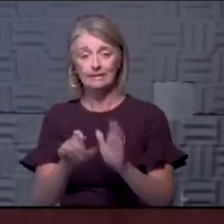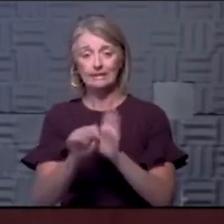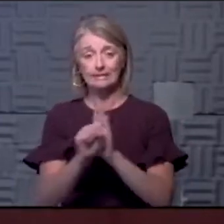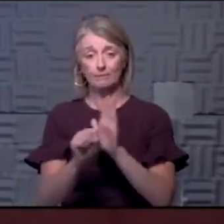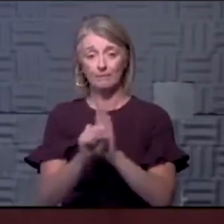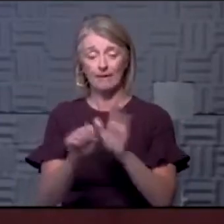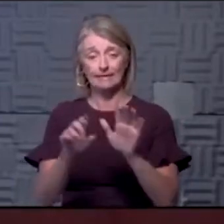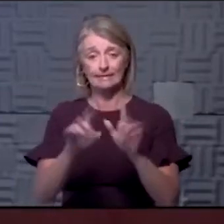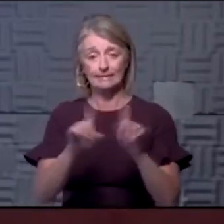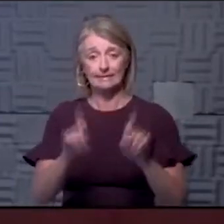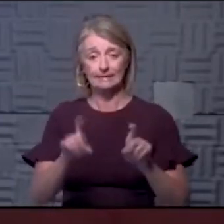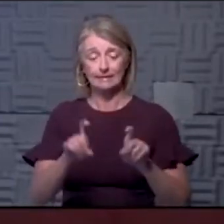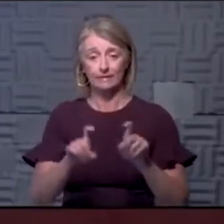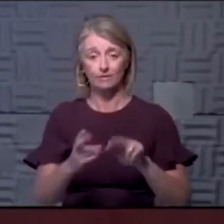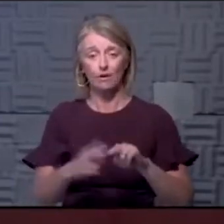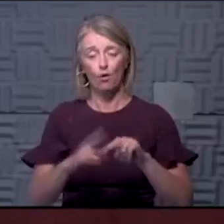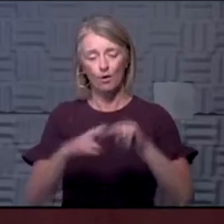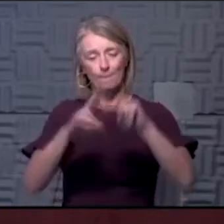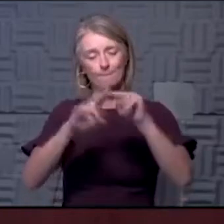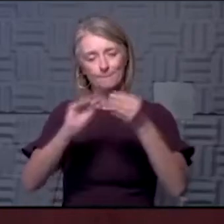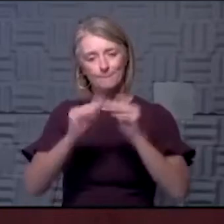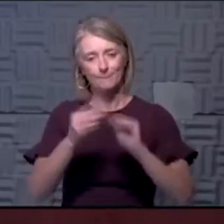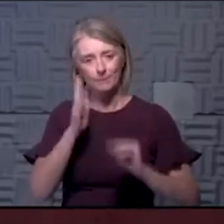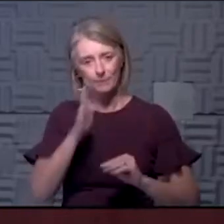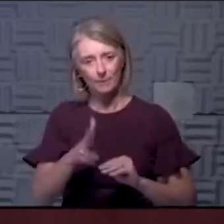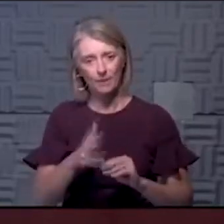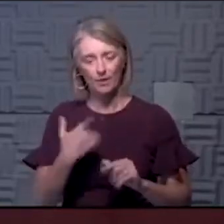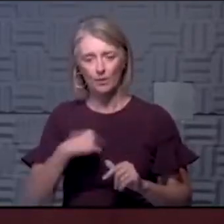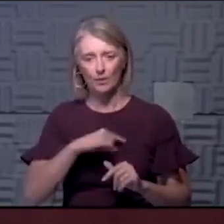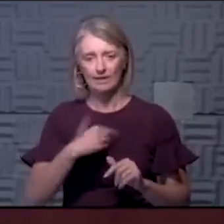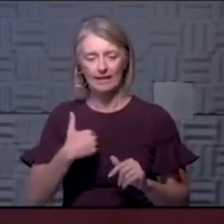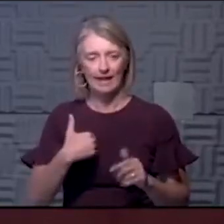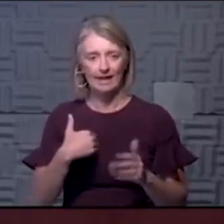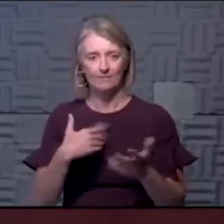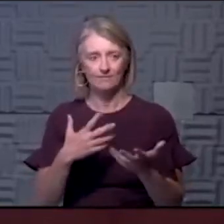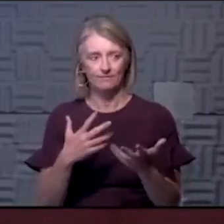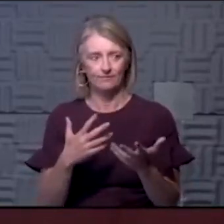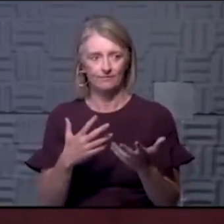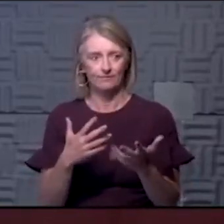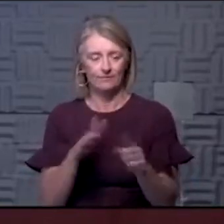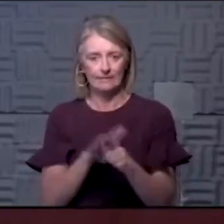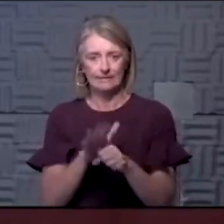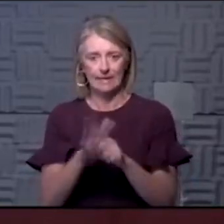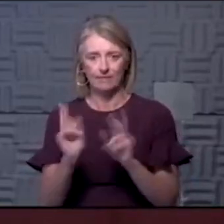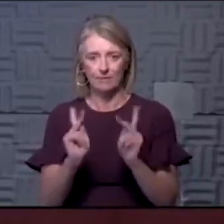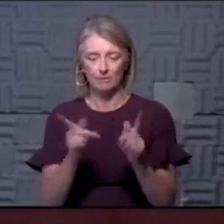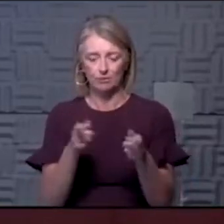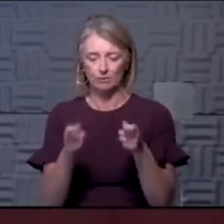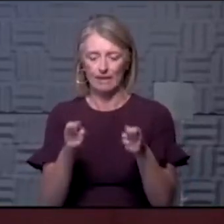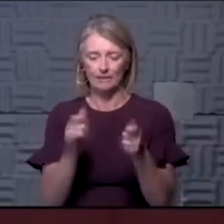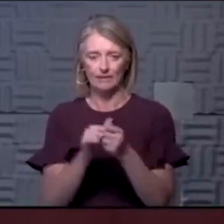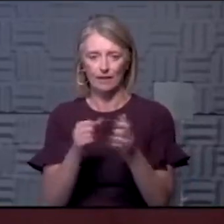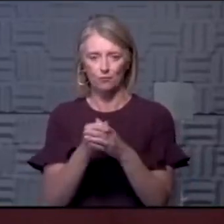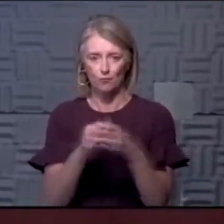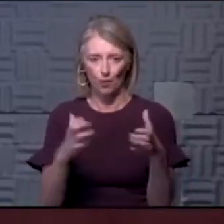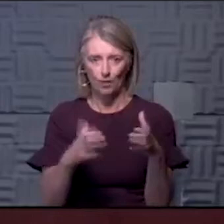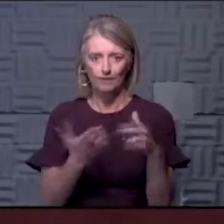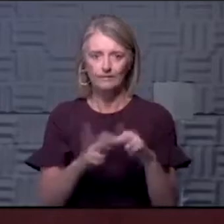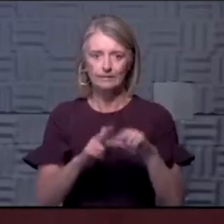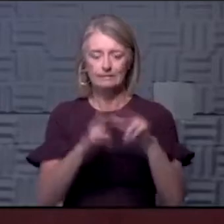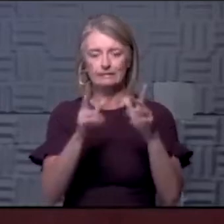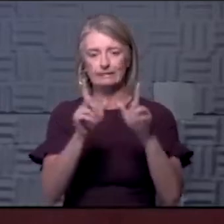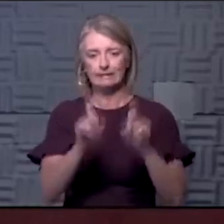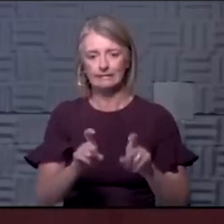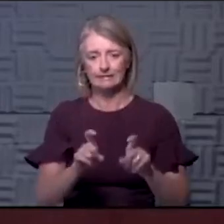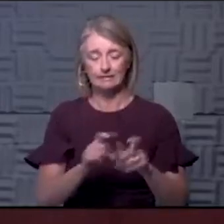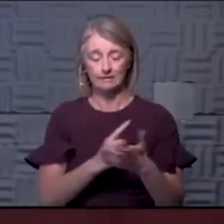symptomatic testing volume was going to go up. Of course. And we did not have the capacity to do that really at Watkins to manage that growth. And so